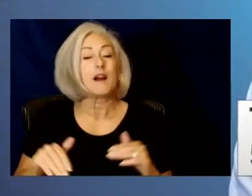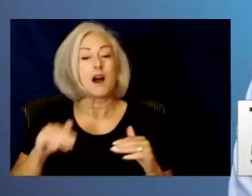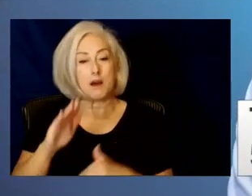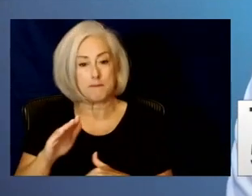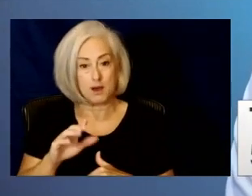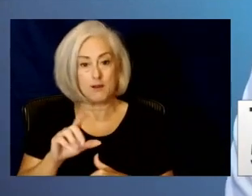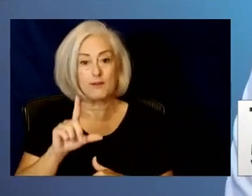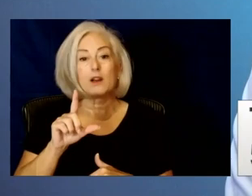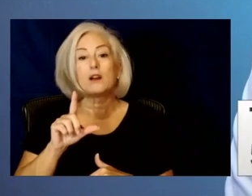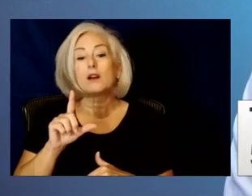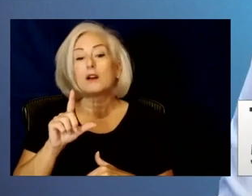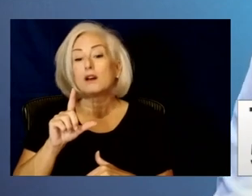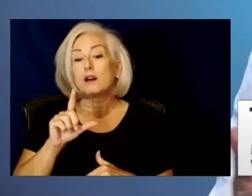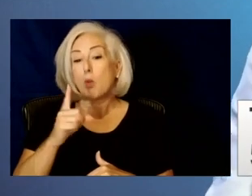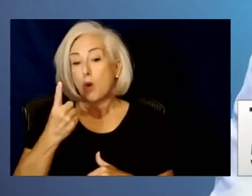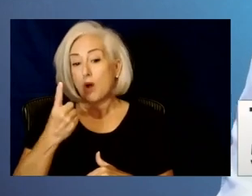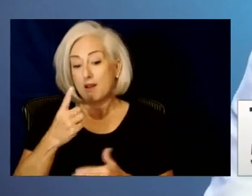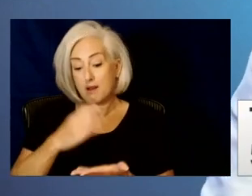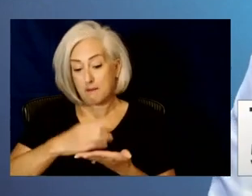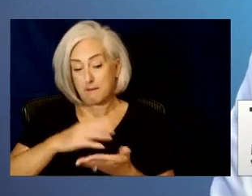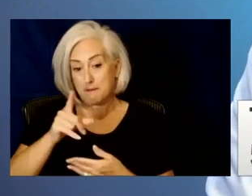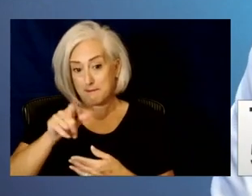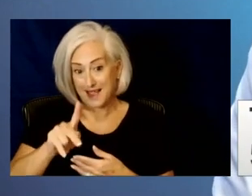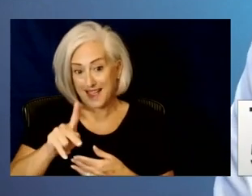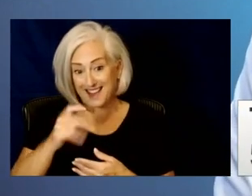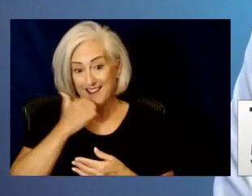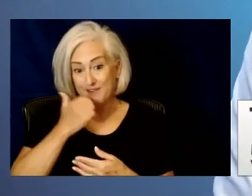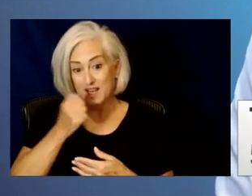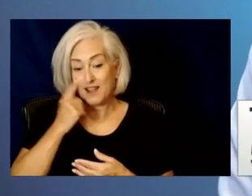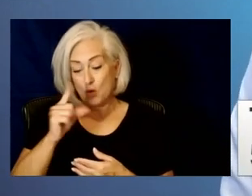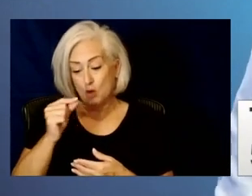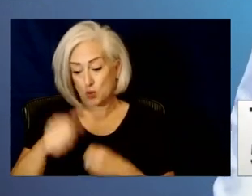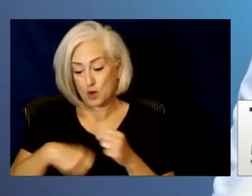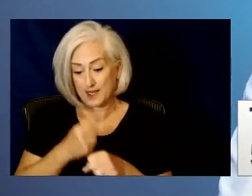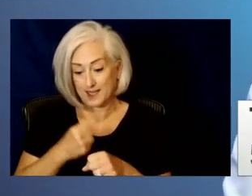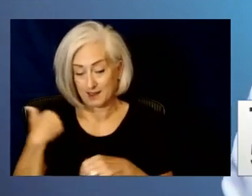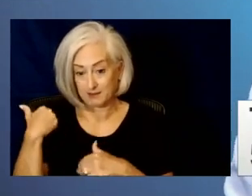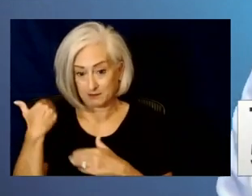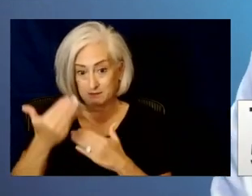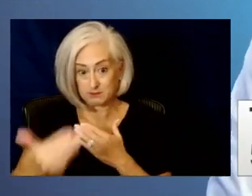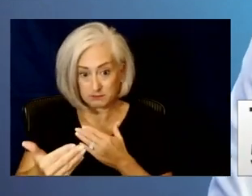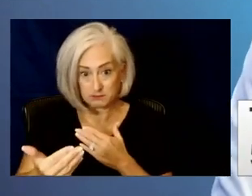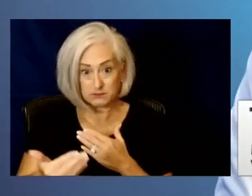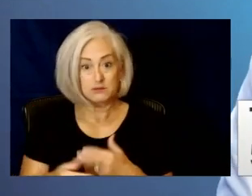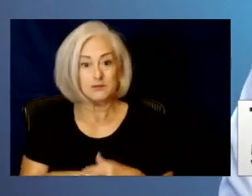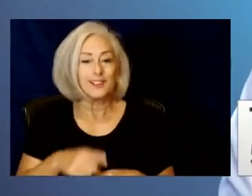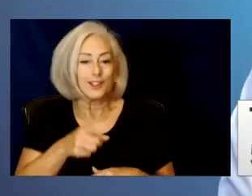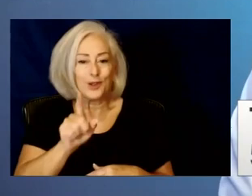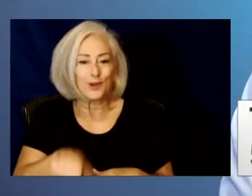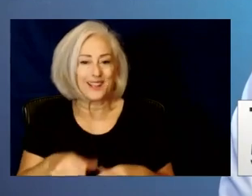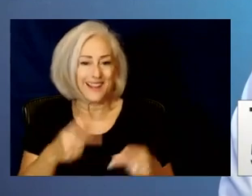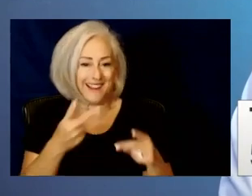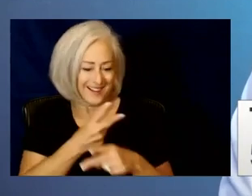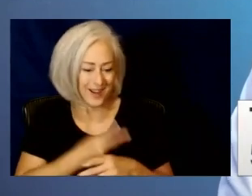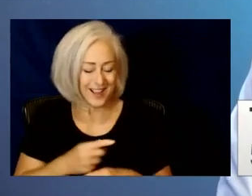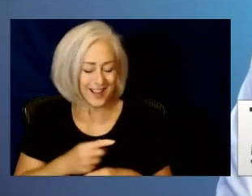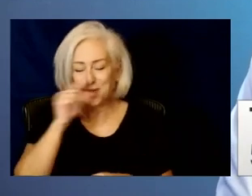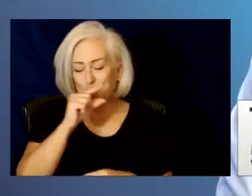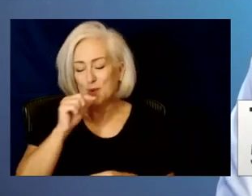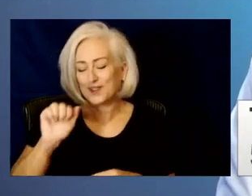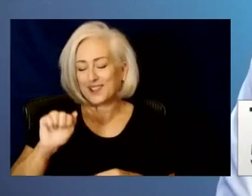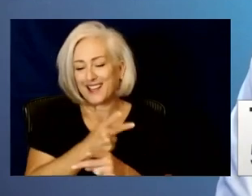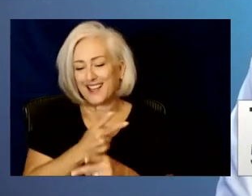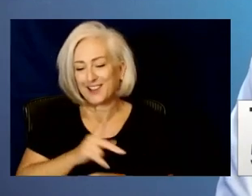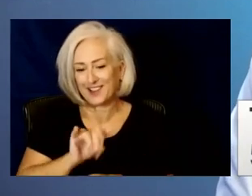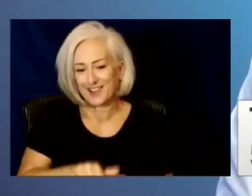outlined, and this is something you don't have to necessarily calculate, but you can go on Google and Dr. Google can do it for you, or your primary care